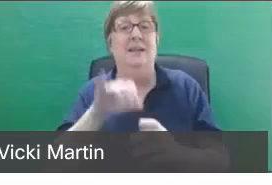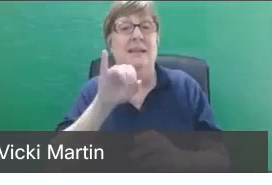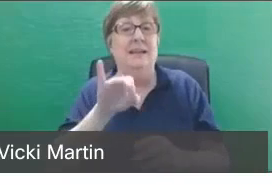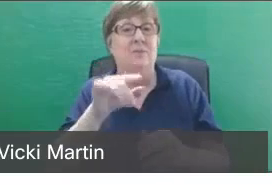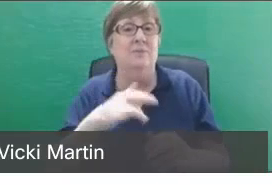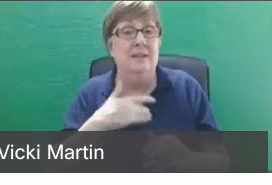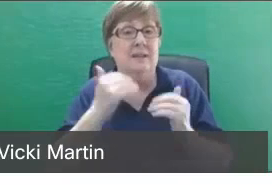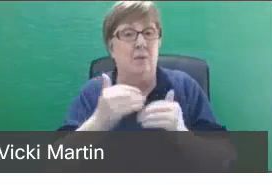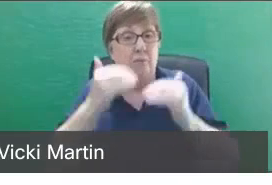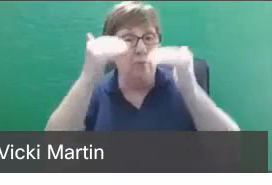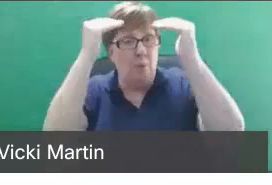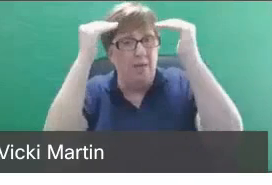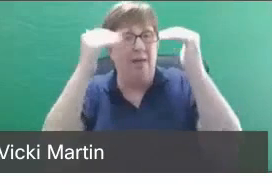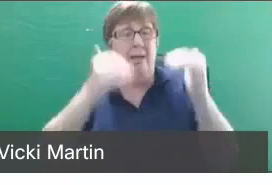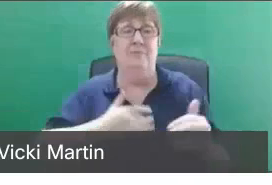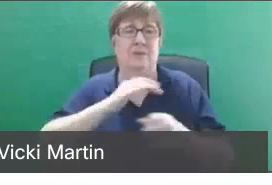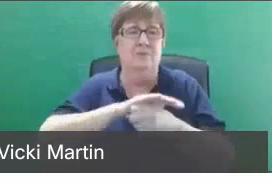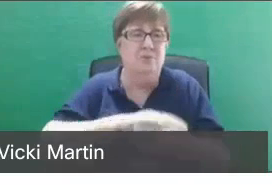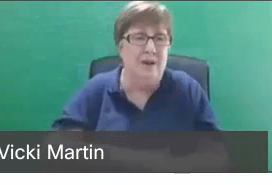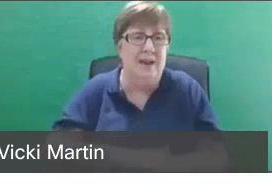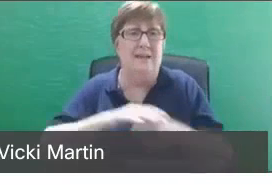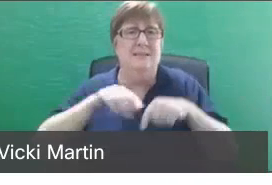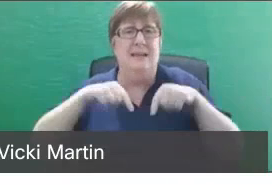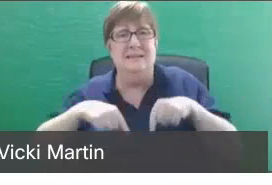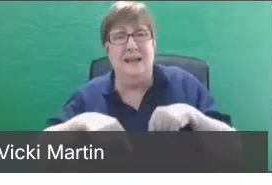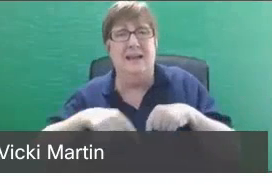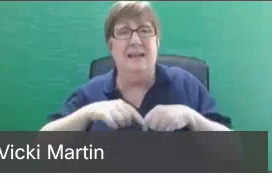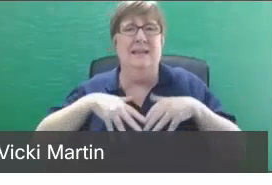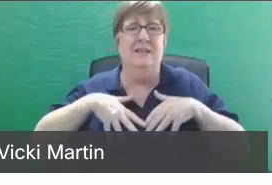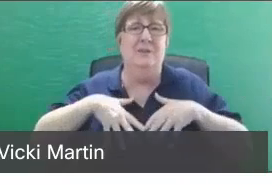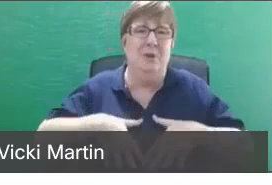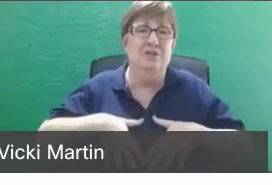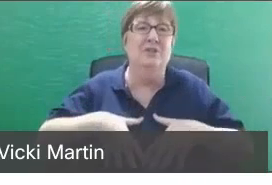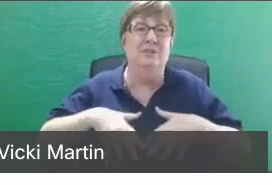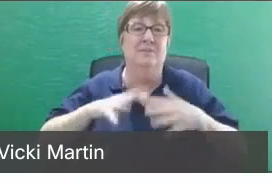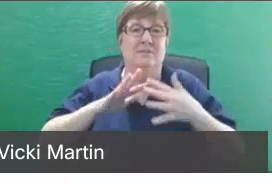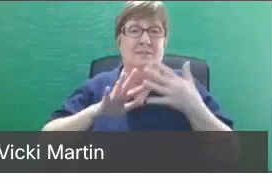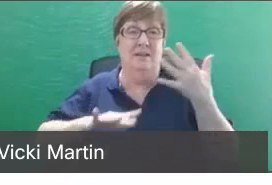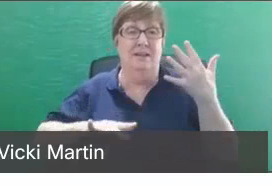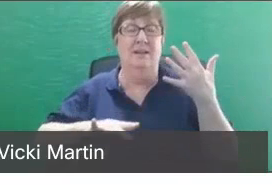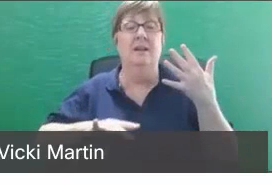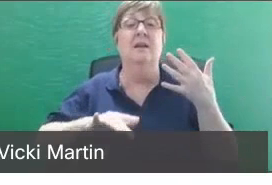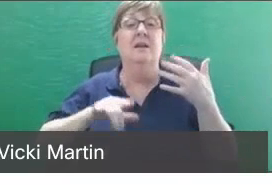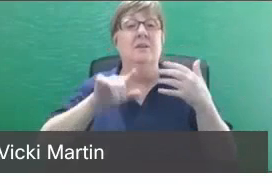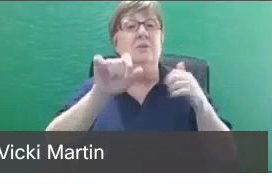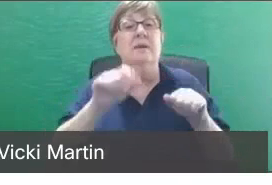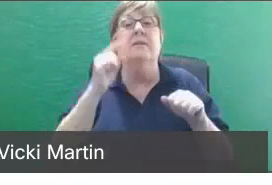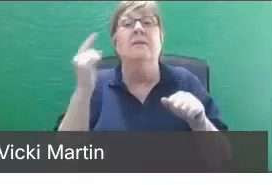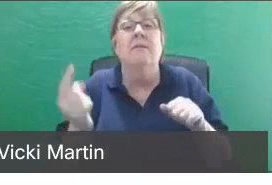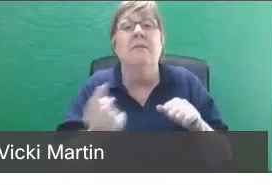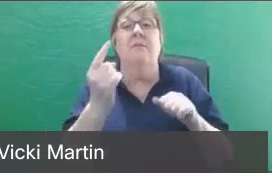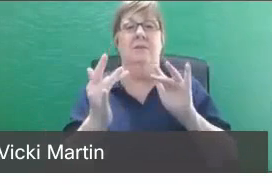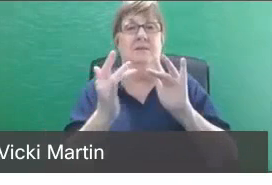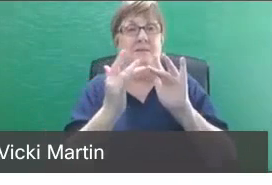stressed, and filled with anxiety, depression, things of that nature, you can always contact me.